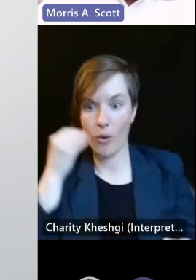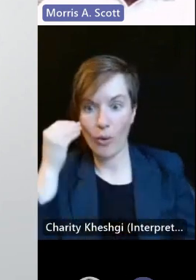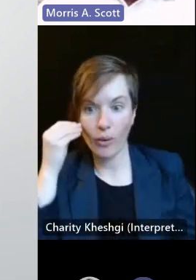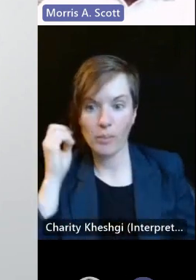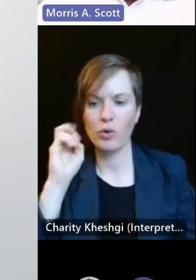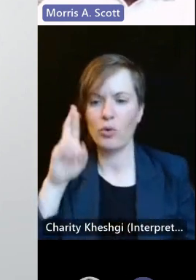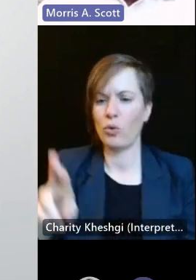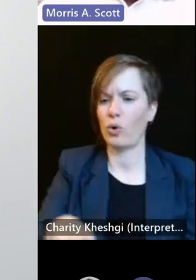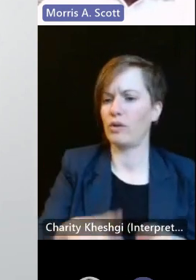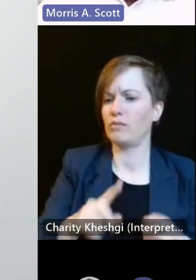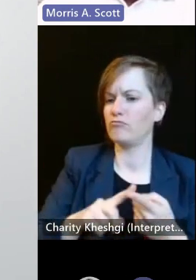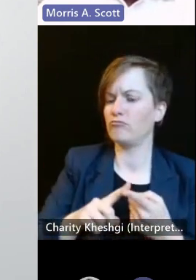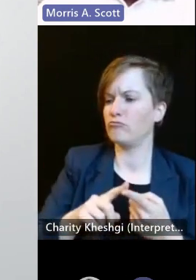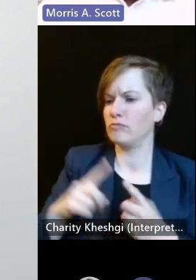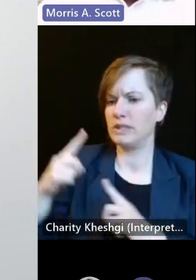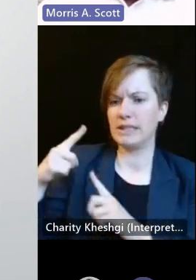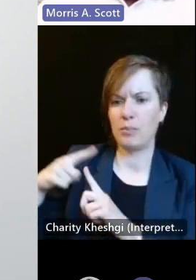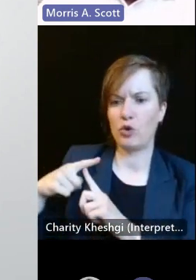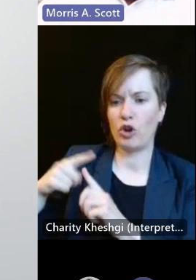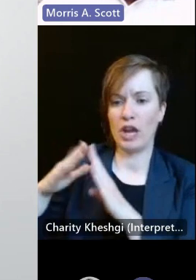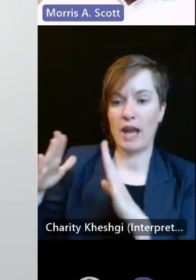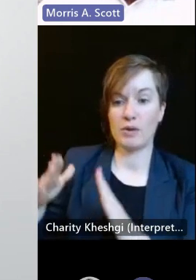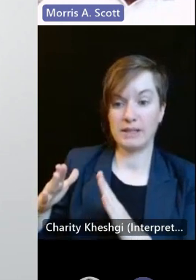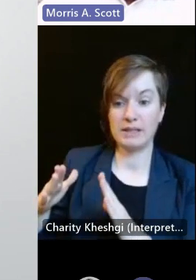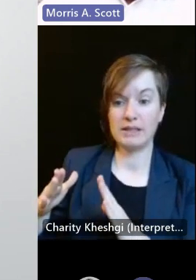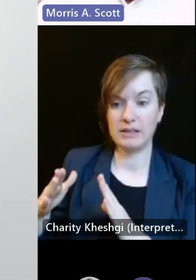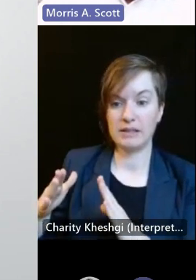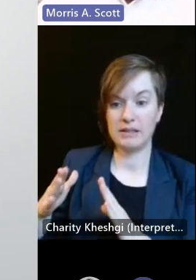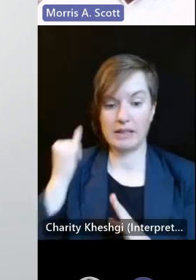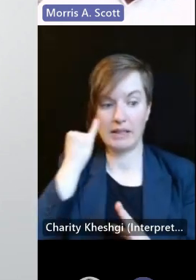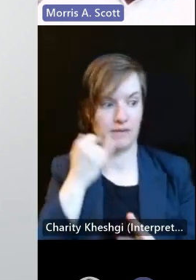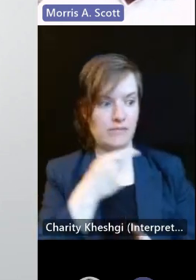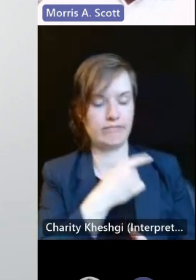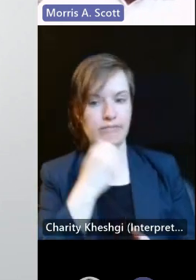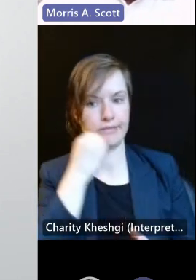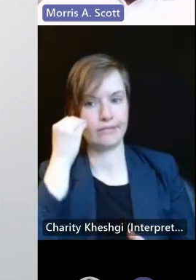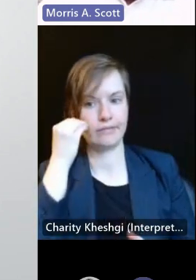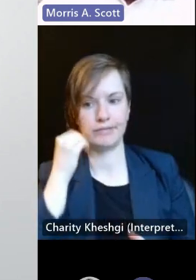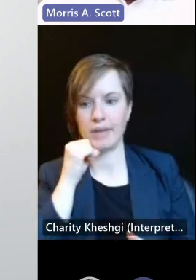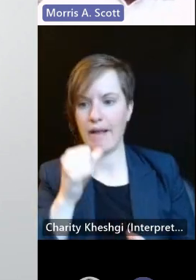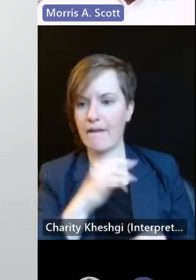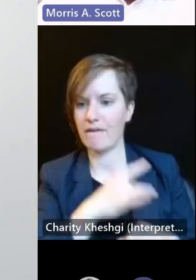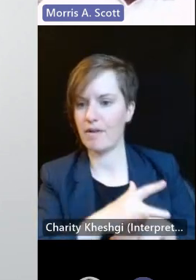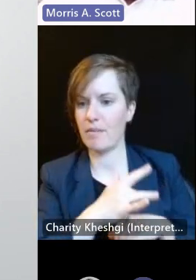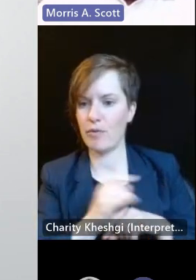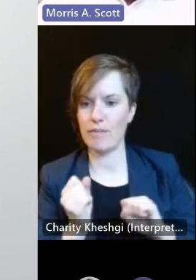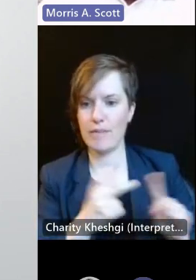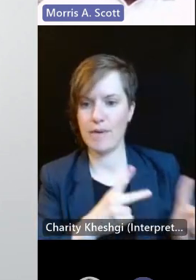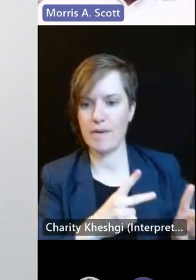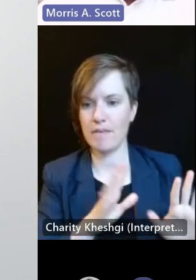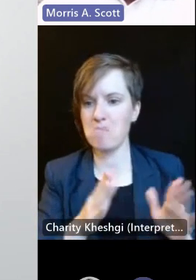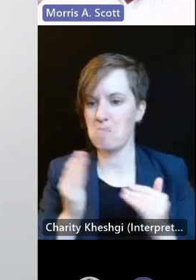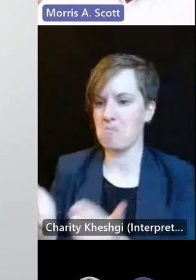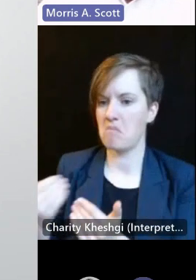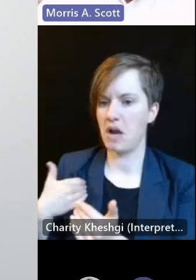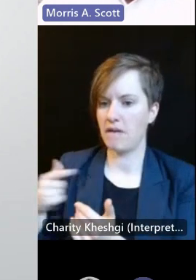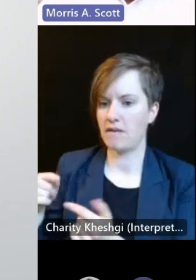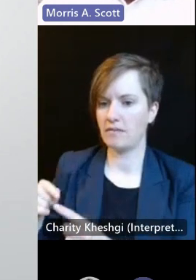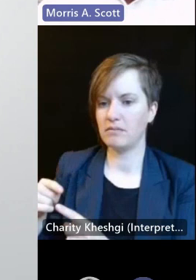temporary housing if the original home is not available. Let's move to the next slide, and let's now deal